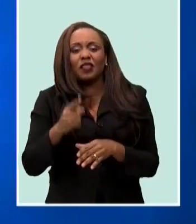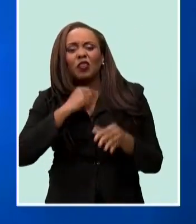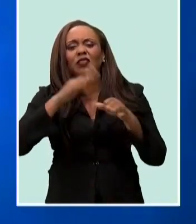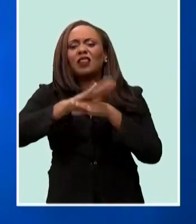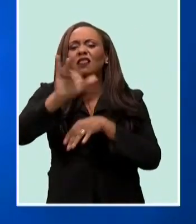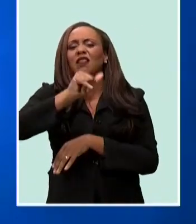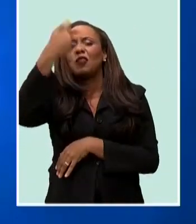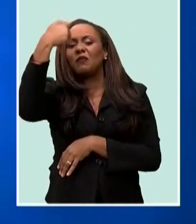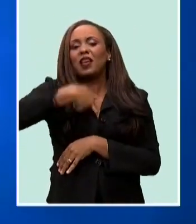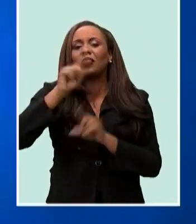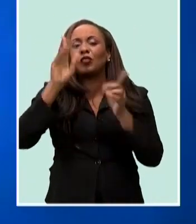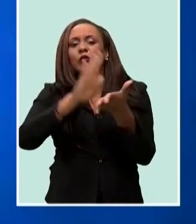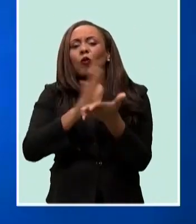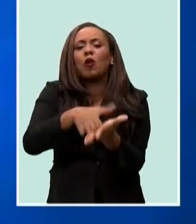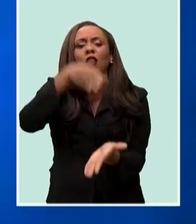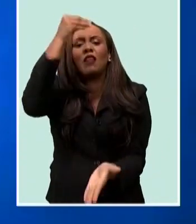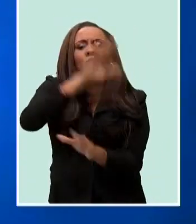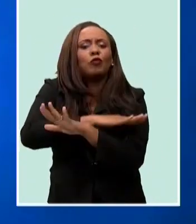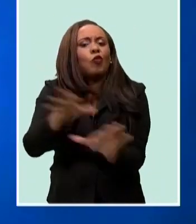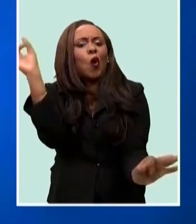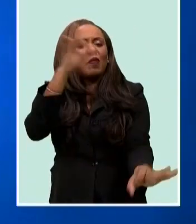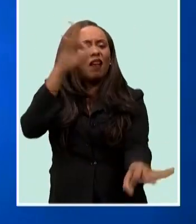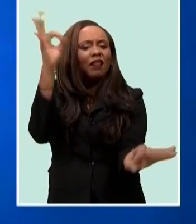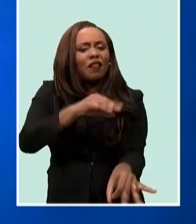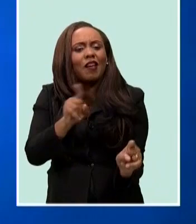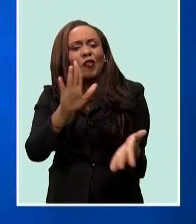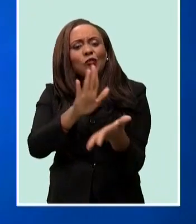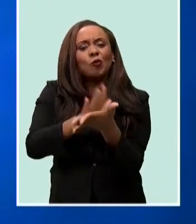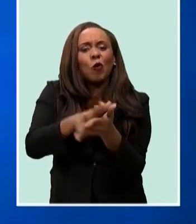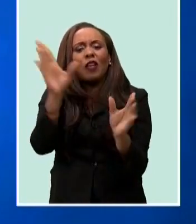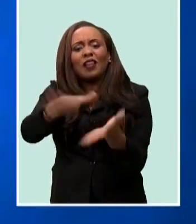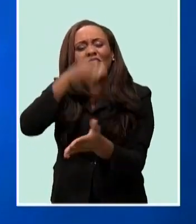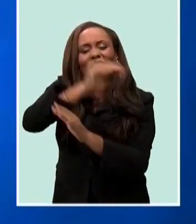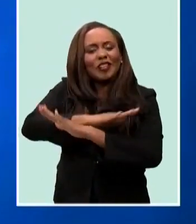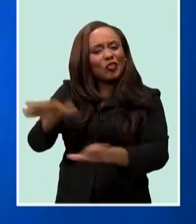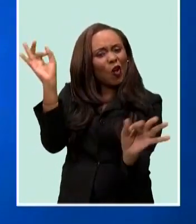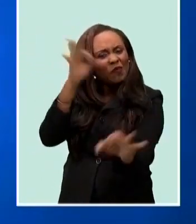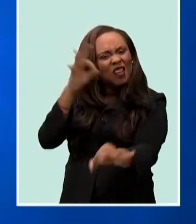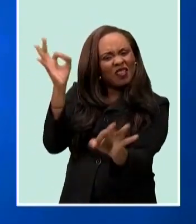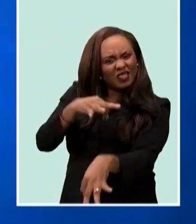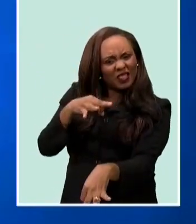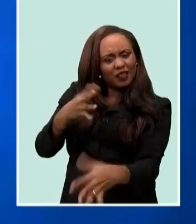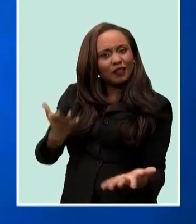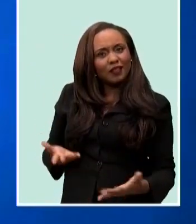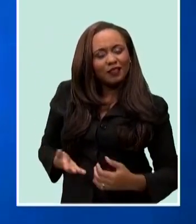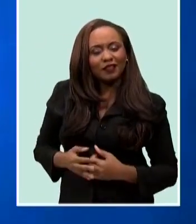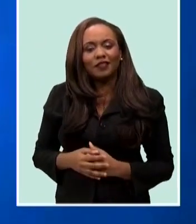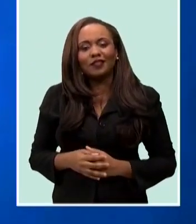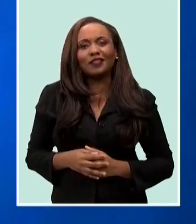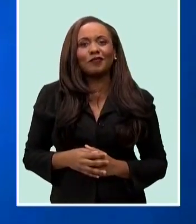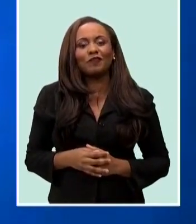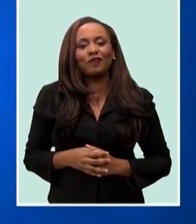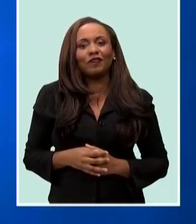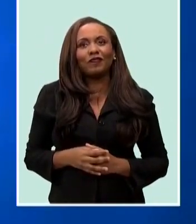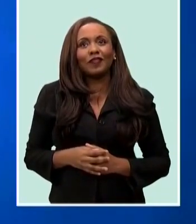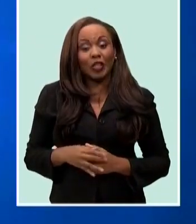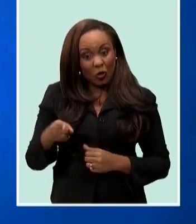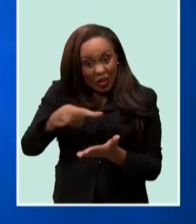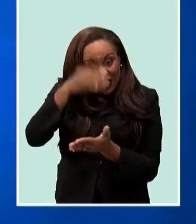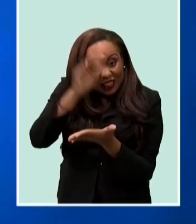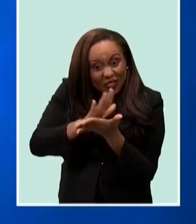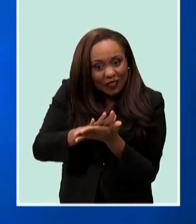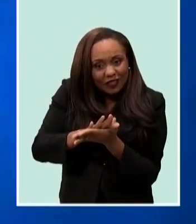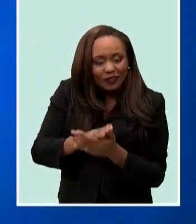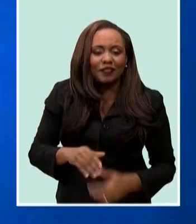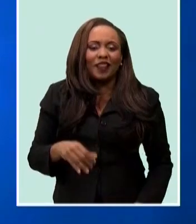for school charger like me. The school learn, do we don't see. The school learn, do we don't see. So you can learn at